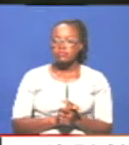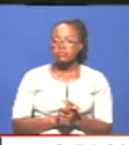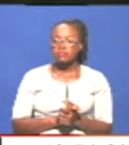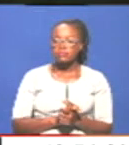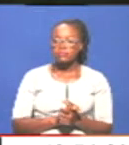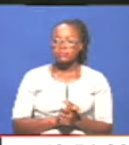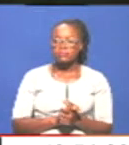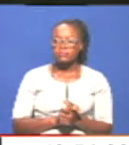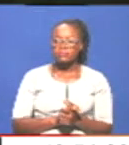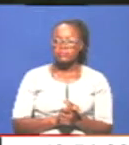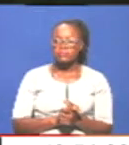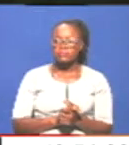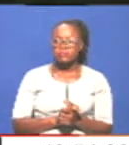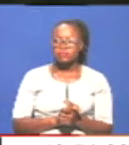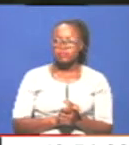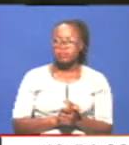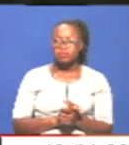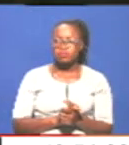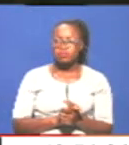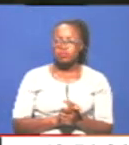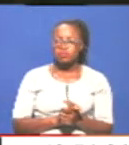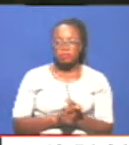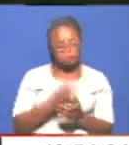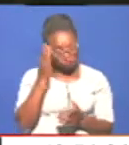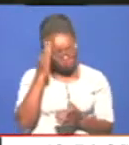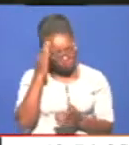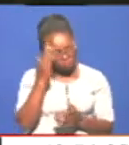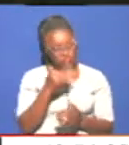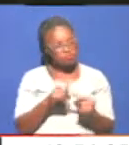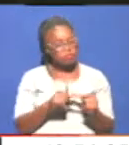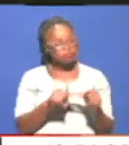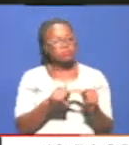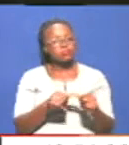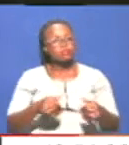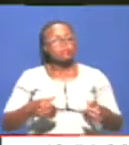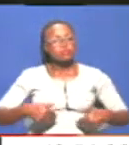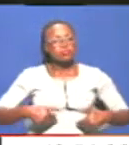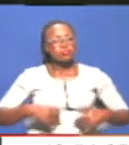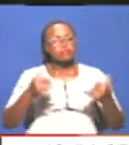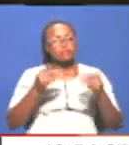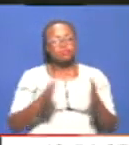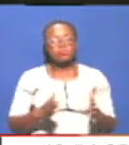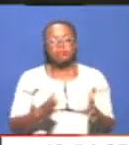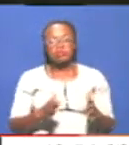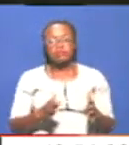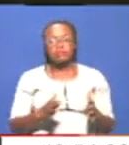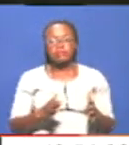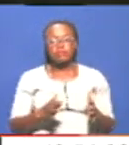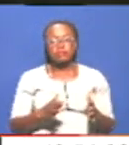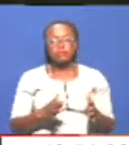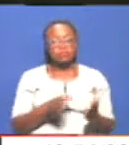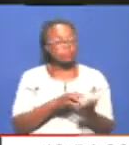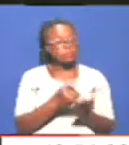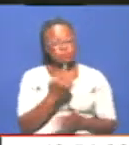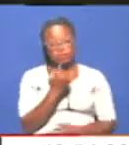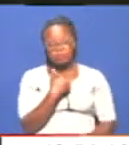Confederation. First of all, because I know we'd like to move on to our youngsters, we had one case. You know, by the way, you were talking